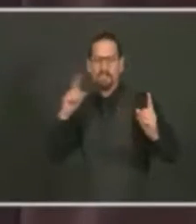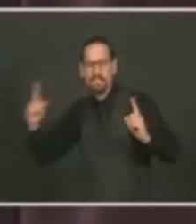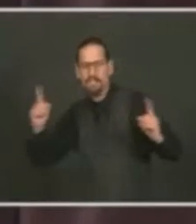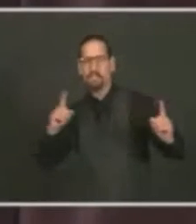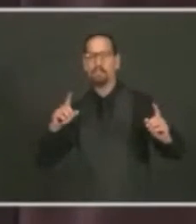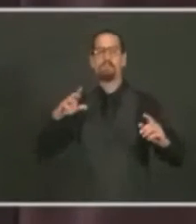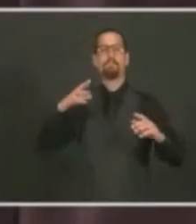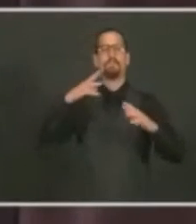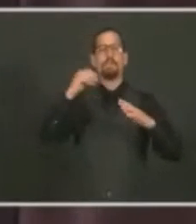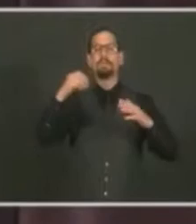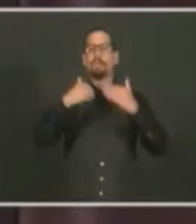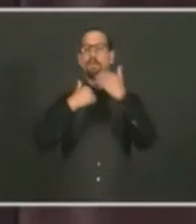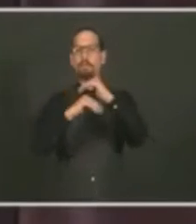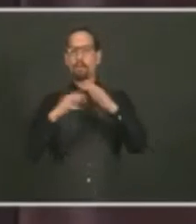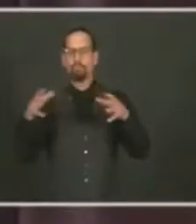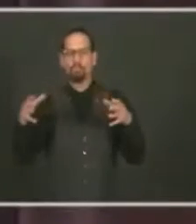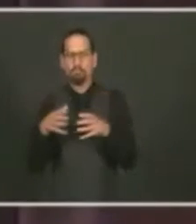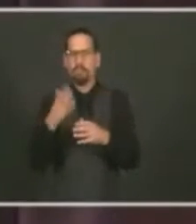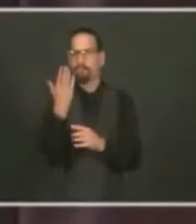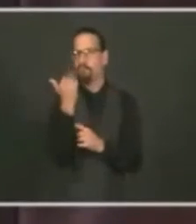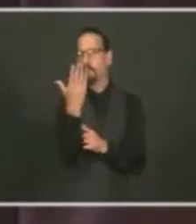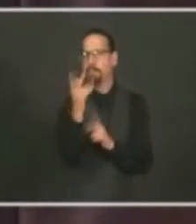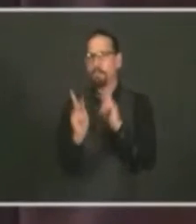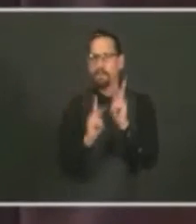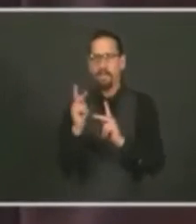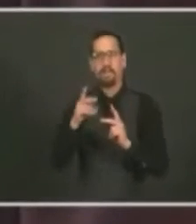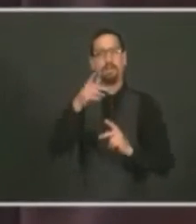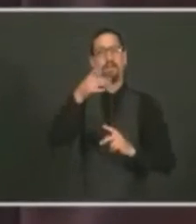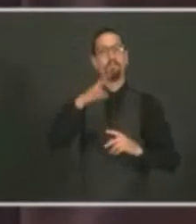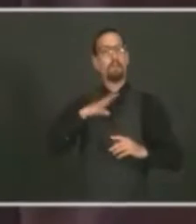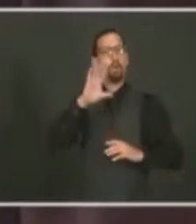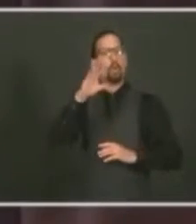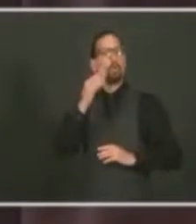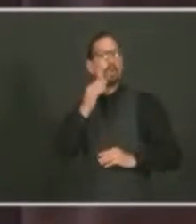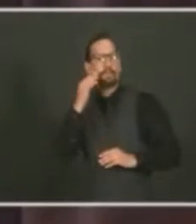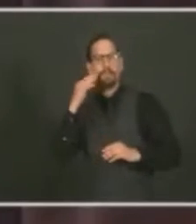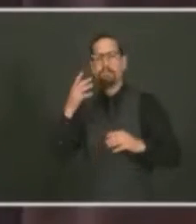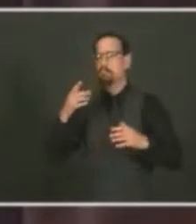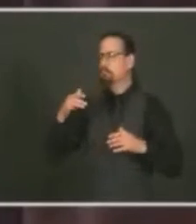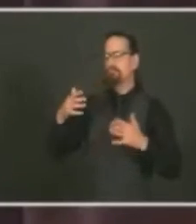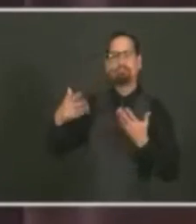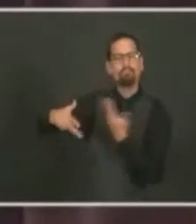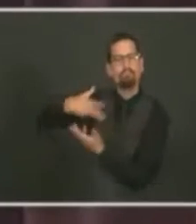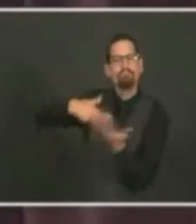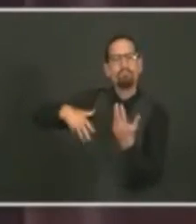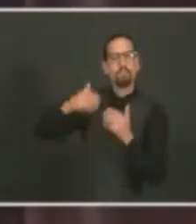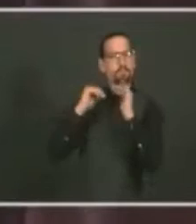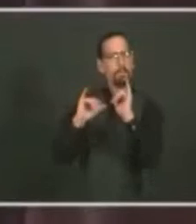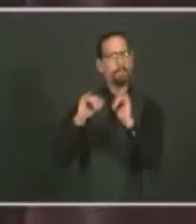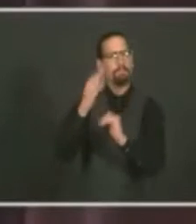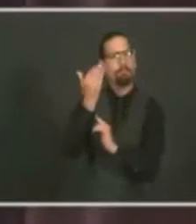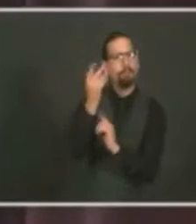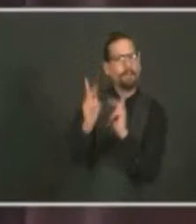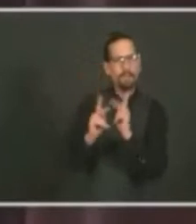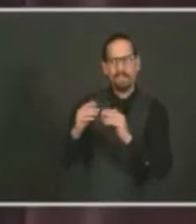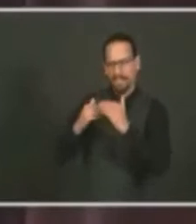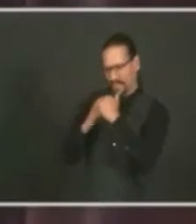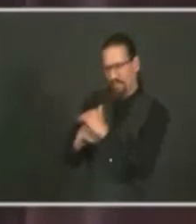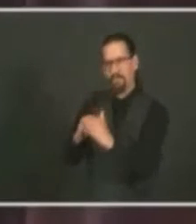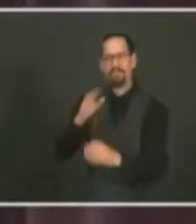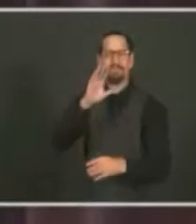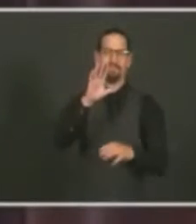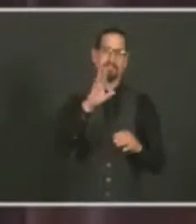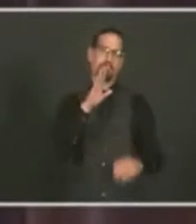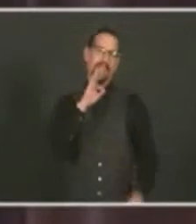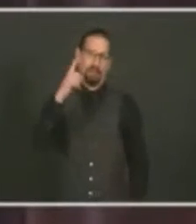bars. No big Halloween bashes. You know, be smart about this. We don't want to